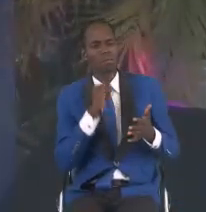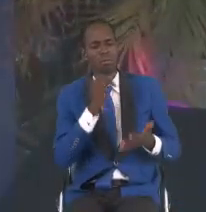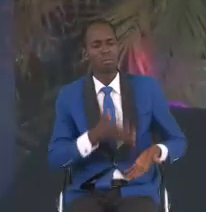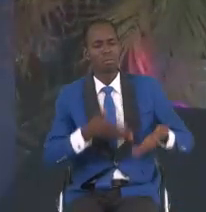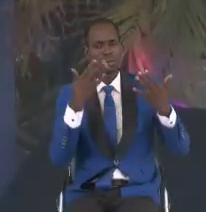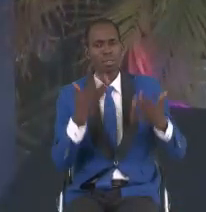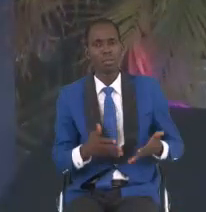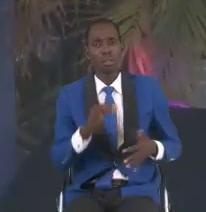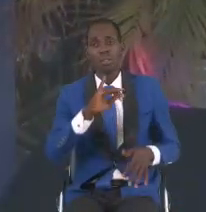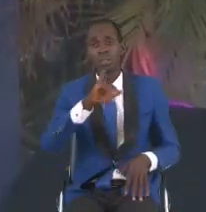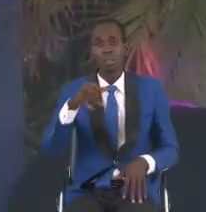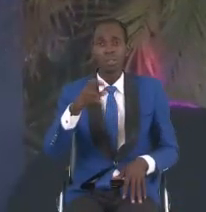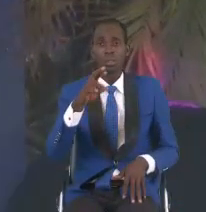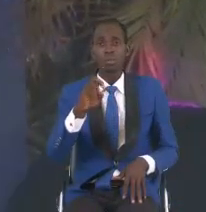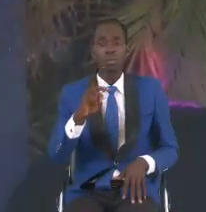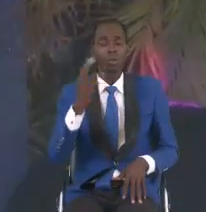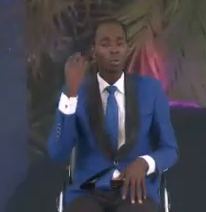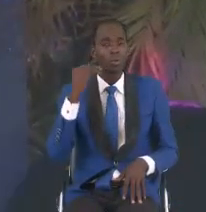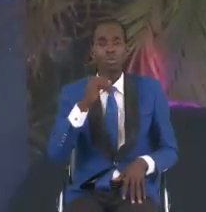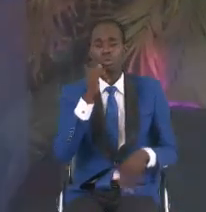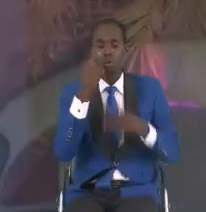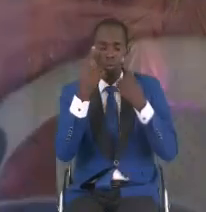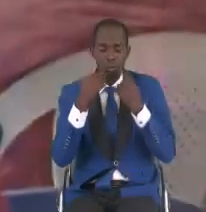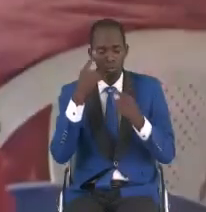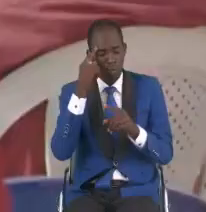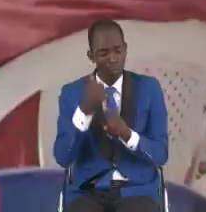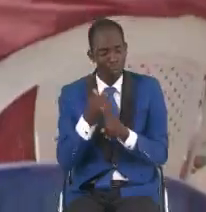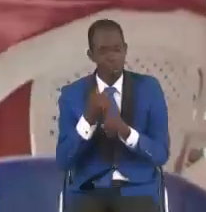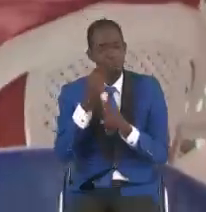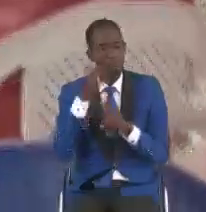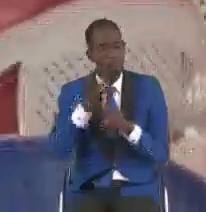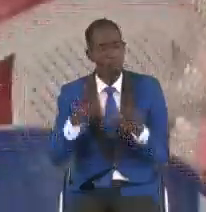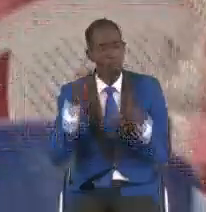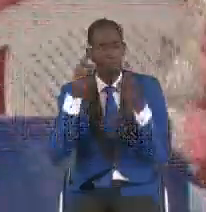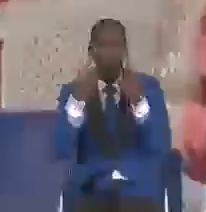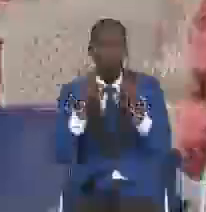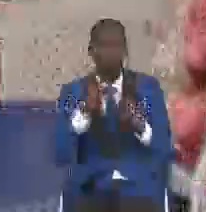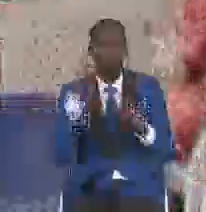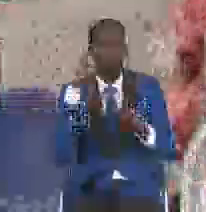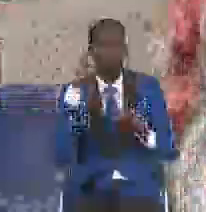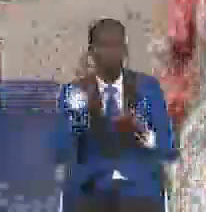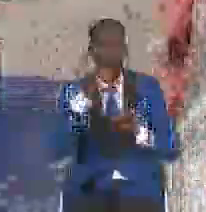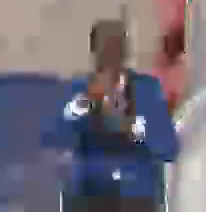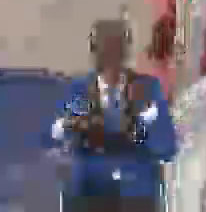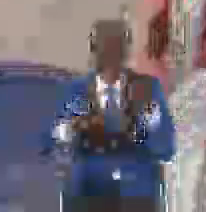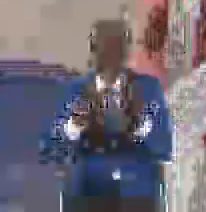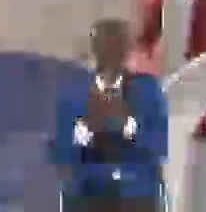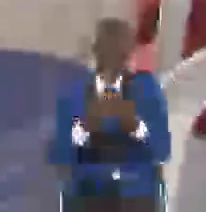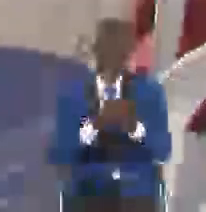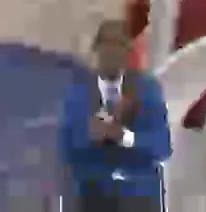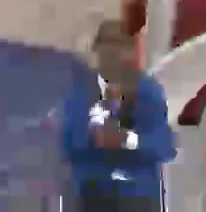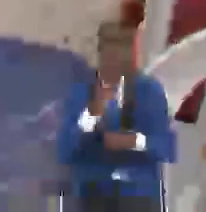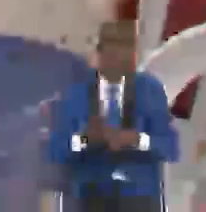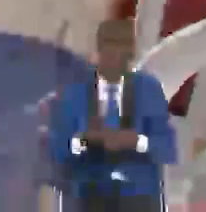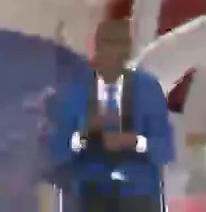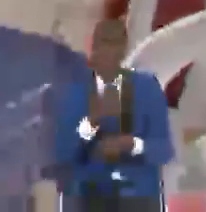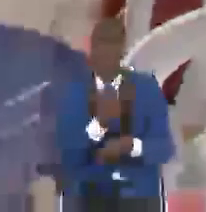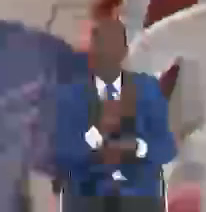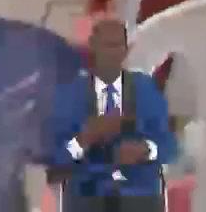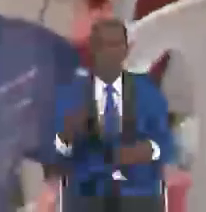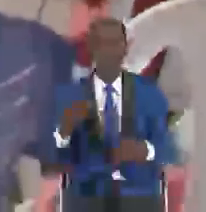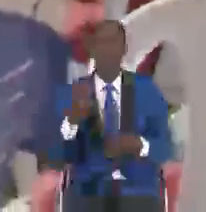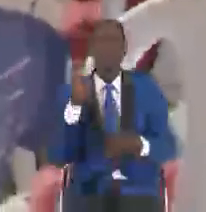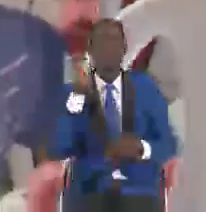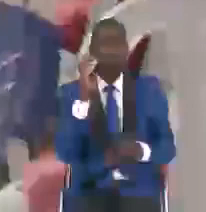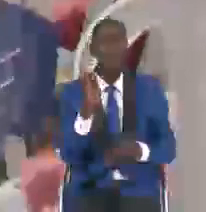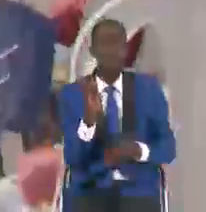himself. He was weeping for the nation. He was weeping for the people that were not converted. I'm a weeping Jeremiah.